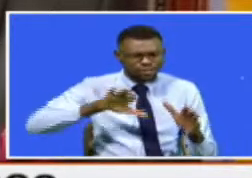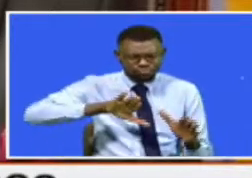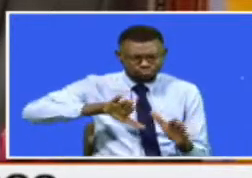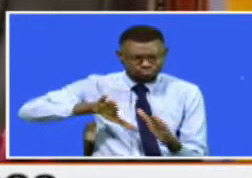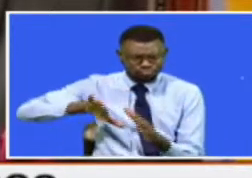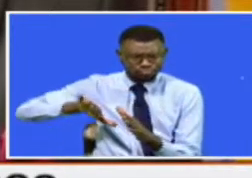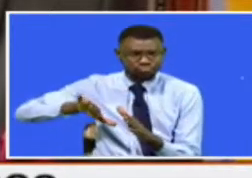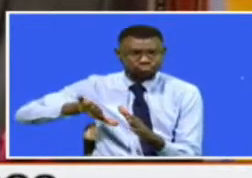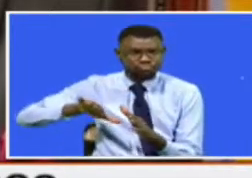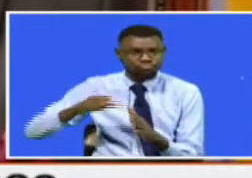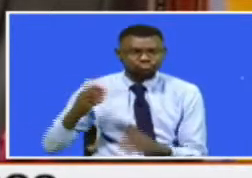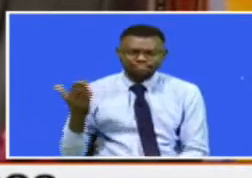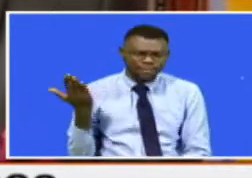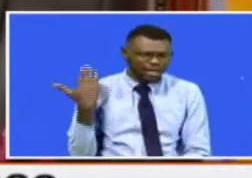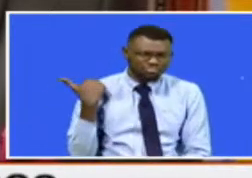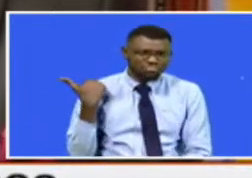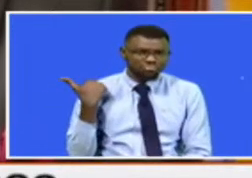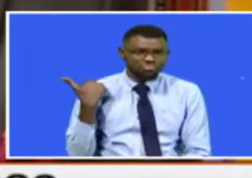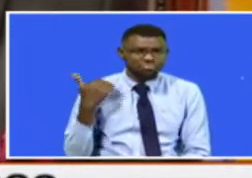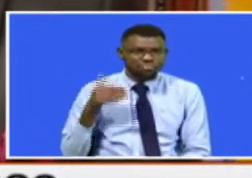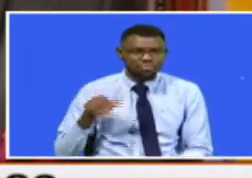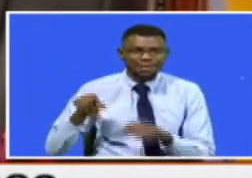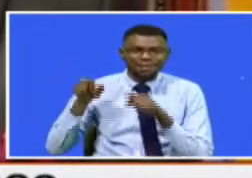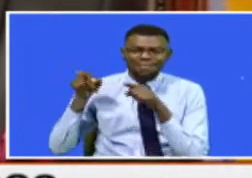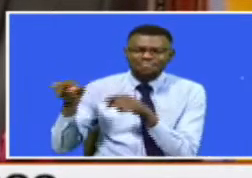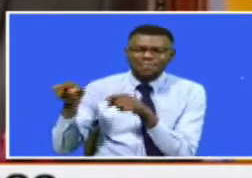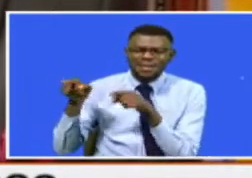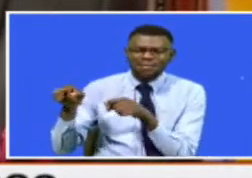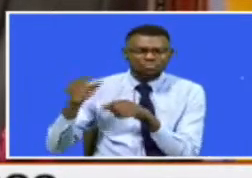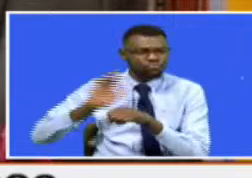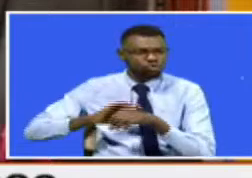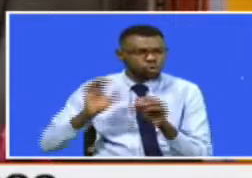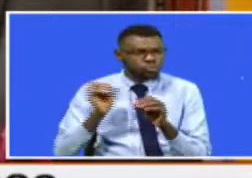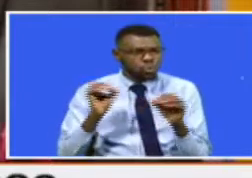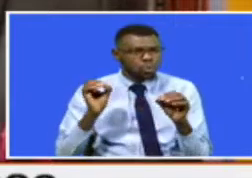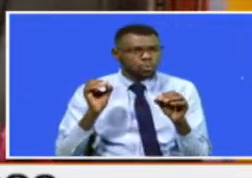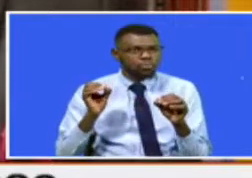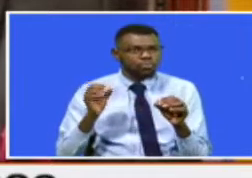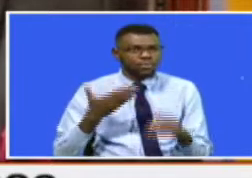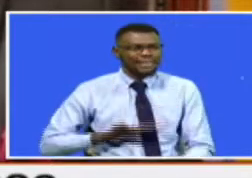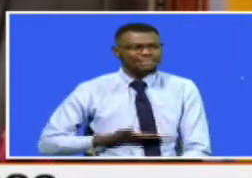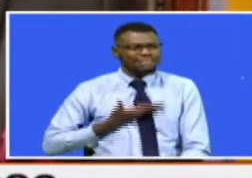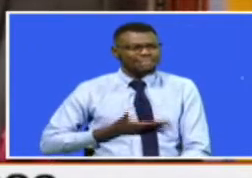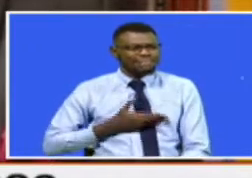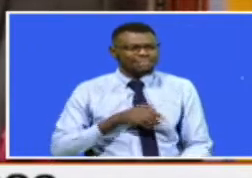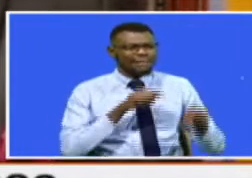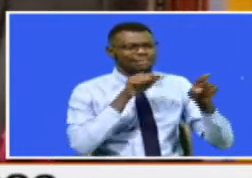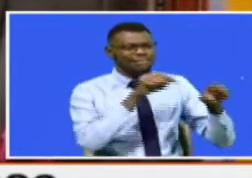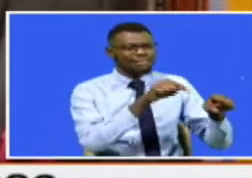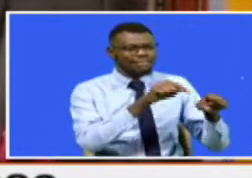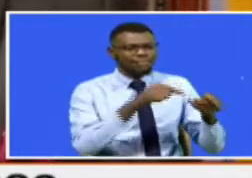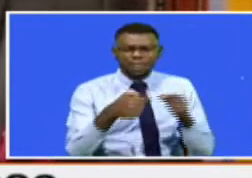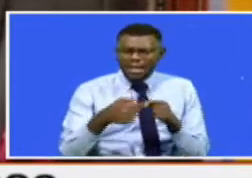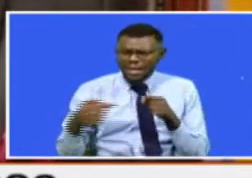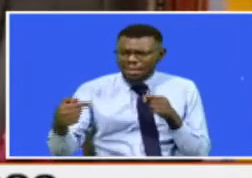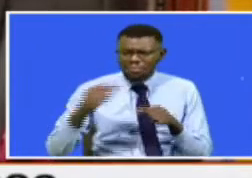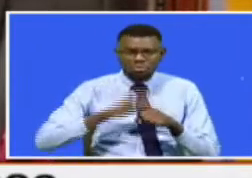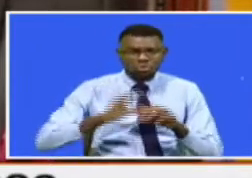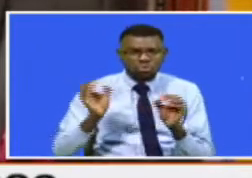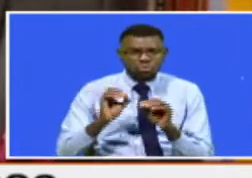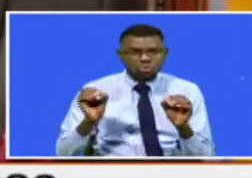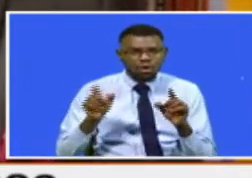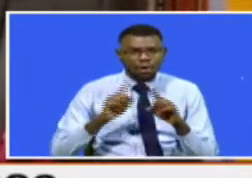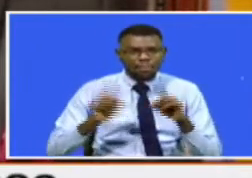us the habit of blame games and throwing tantrums at each other. Indeed, I